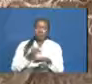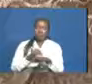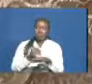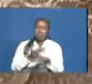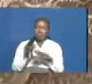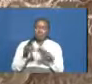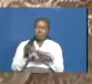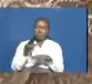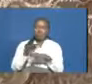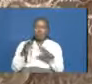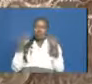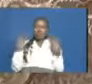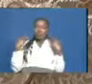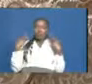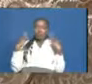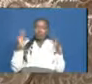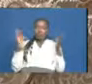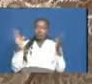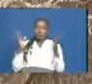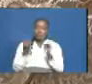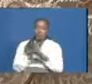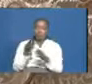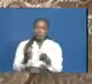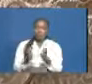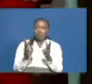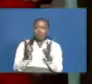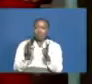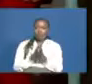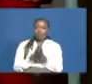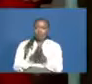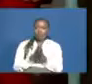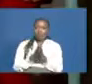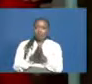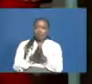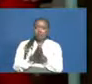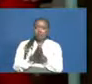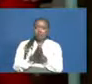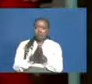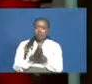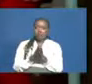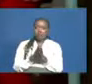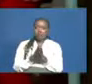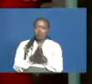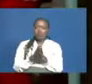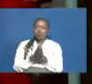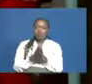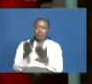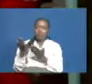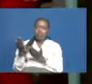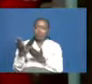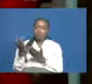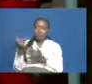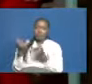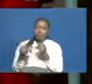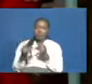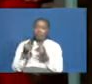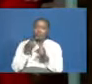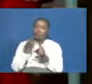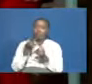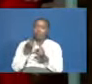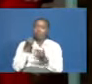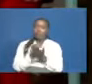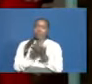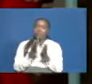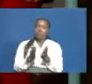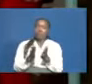to celebrate in whatever ways, you know, they knew how. Colonel Martha Waithaka was the last commanding officer of